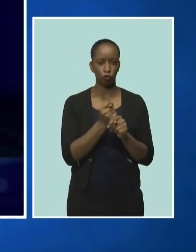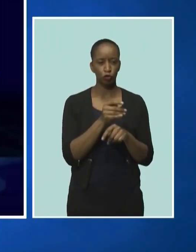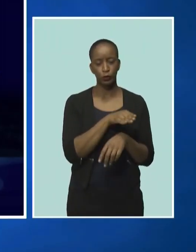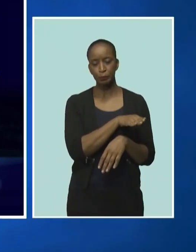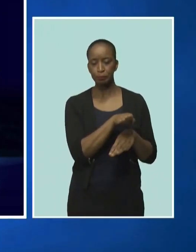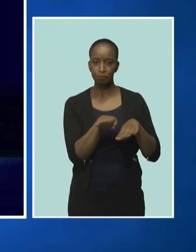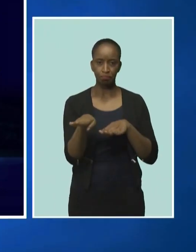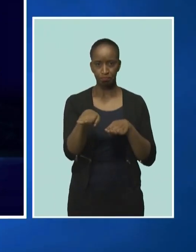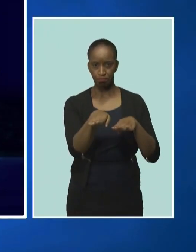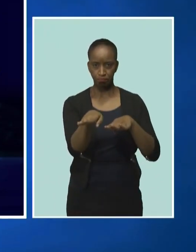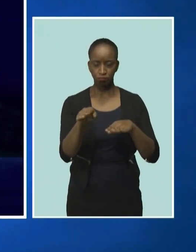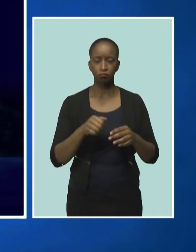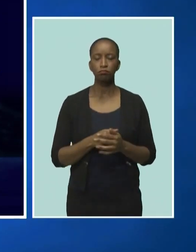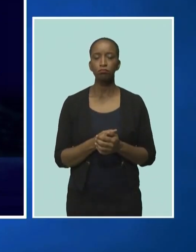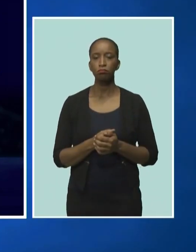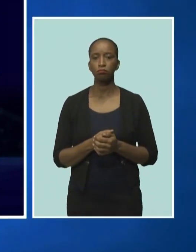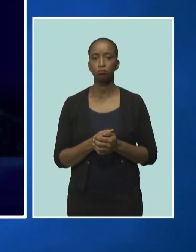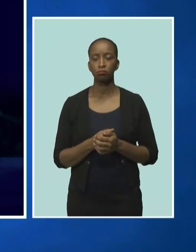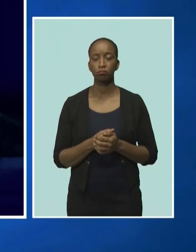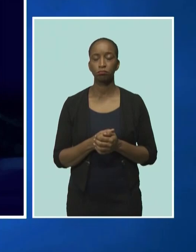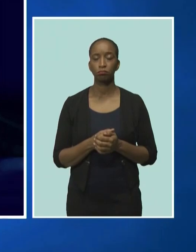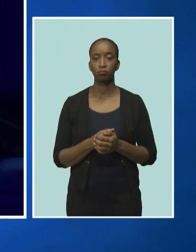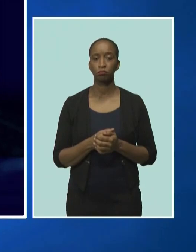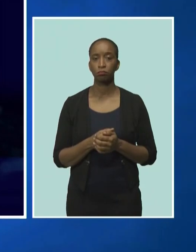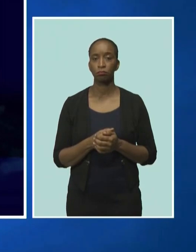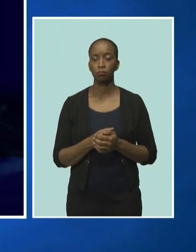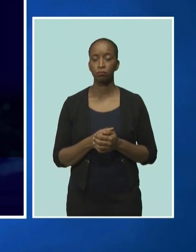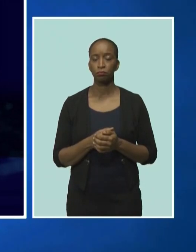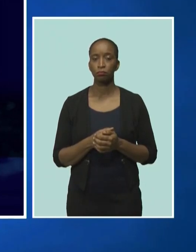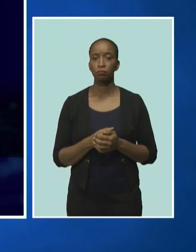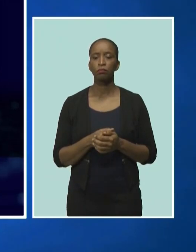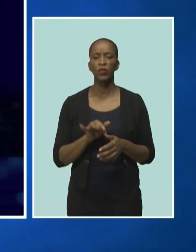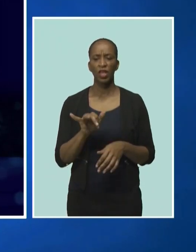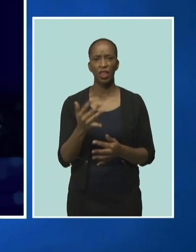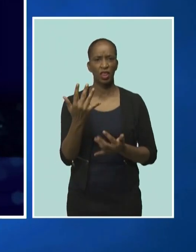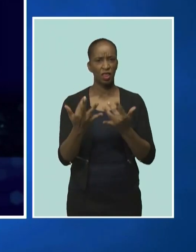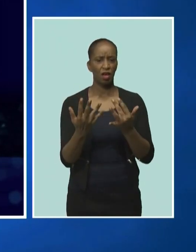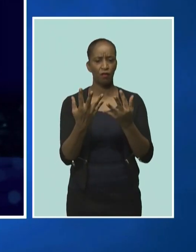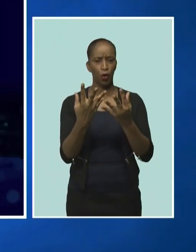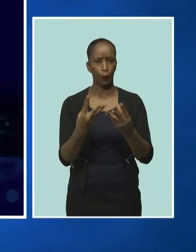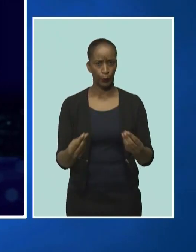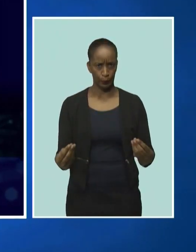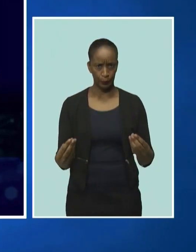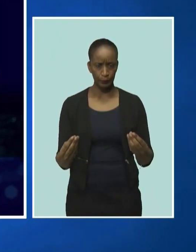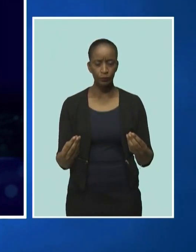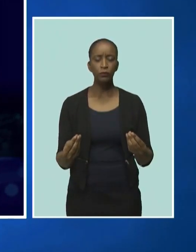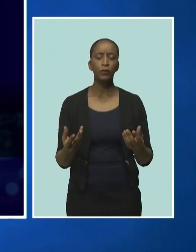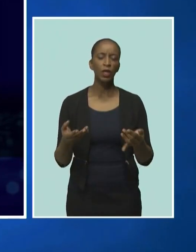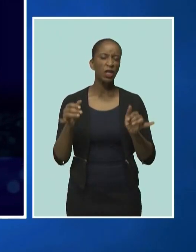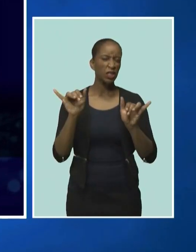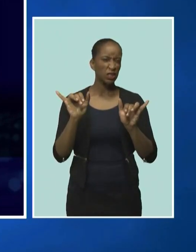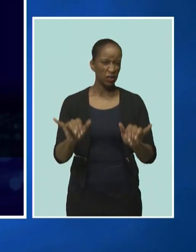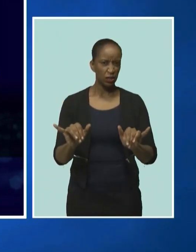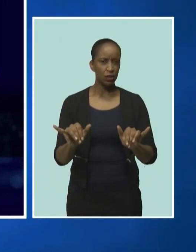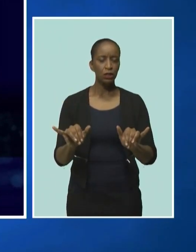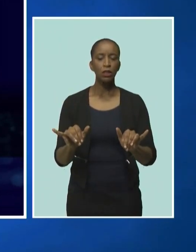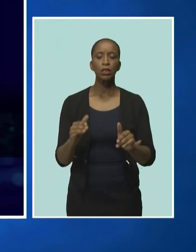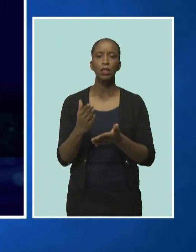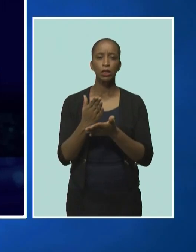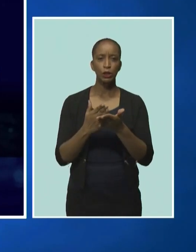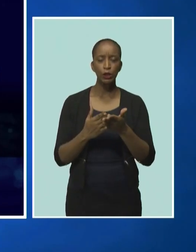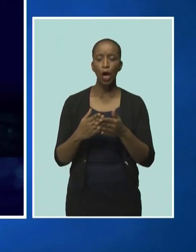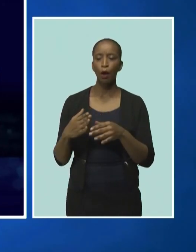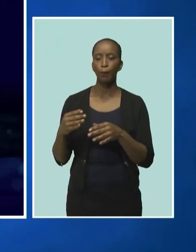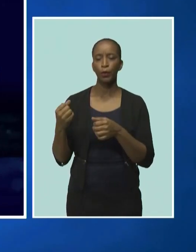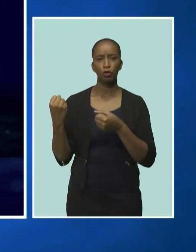The fire has been extinguished. There are still some traffic restrictions in place, and we will continue